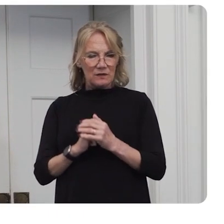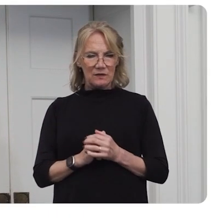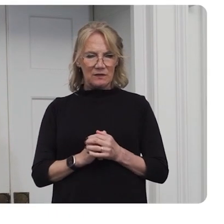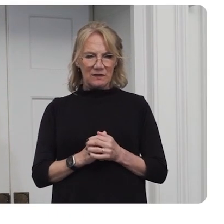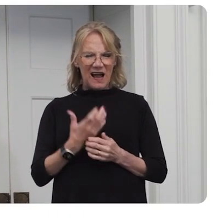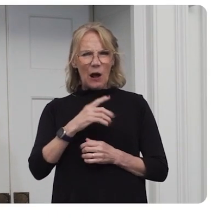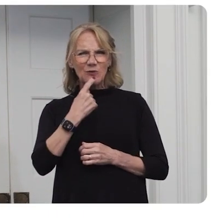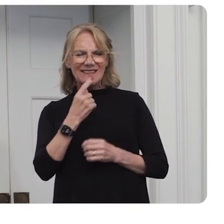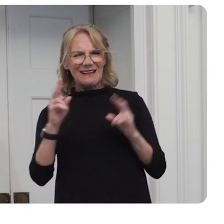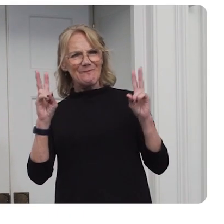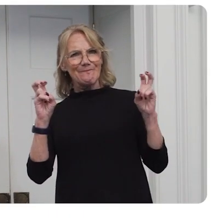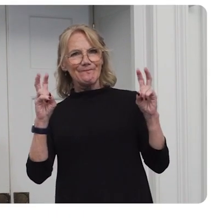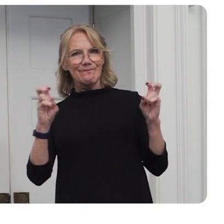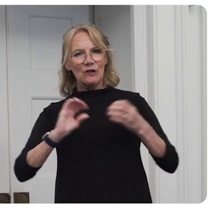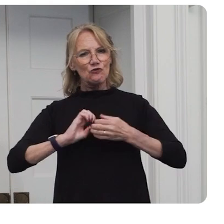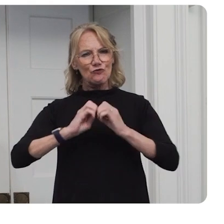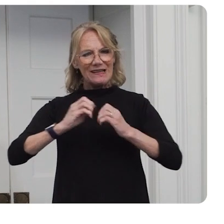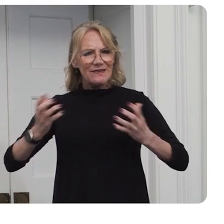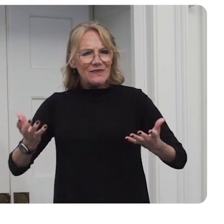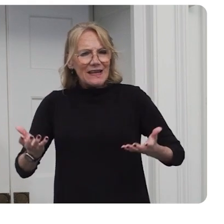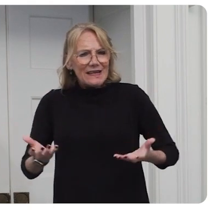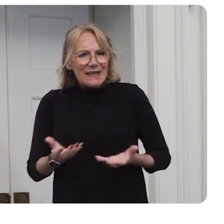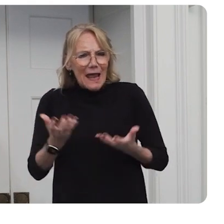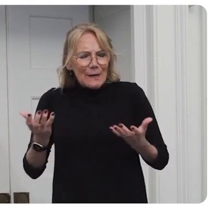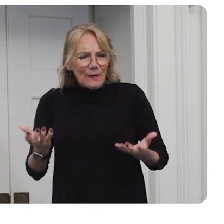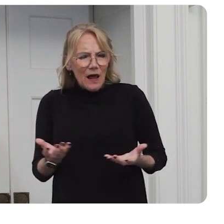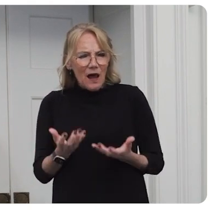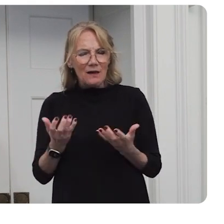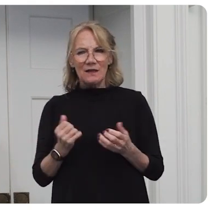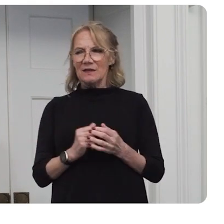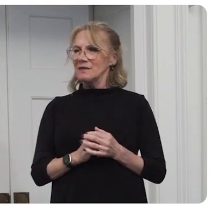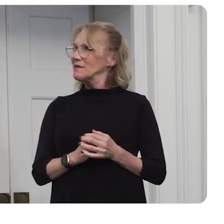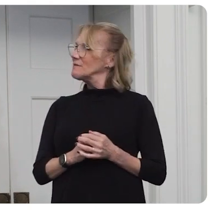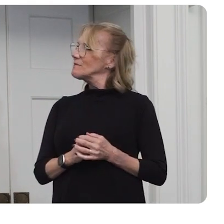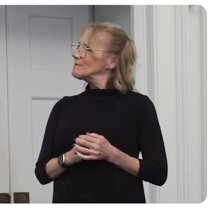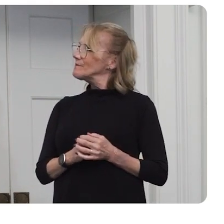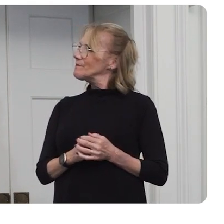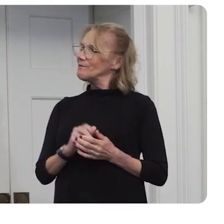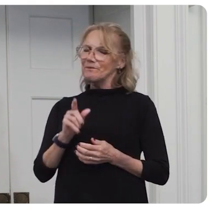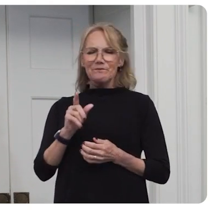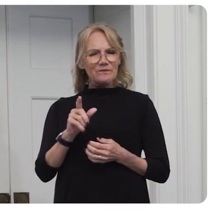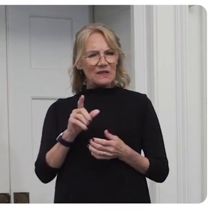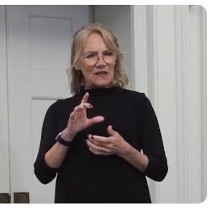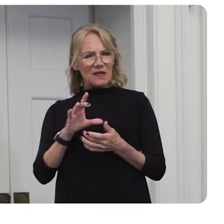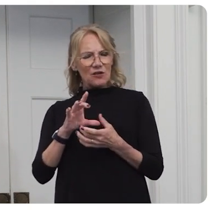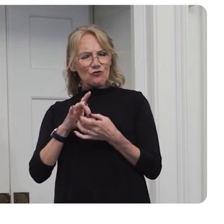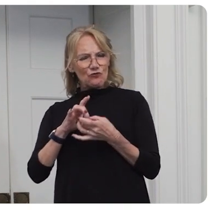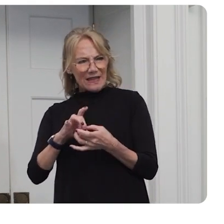to say something about that term creative enabler, because I think it relates a lot to